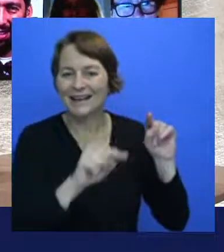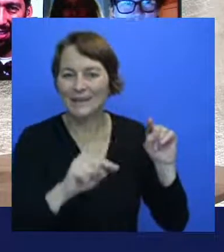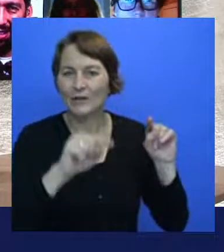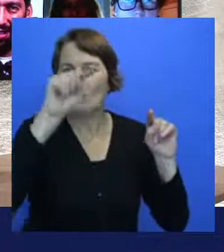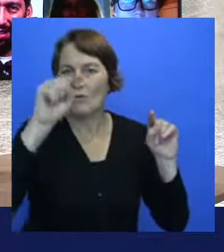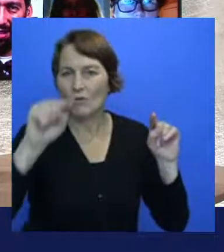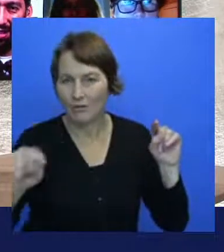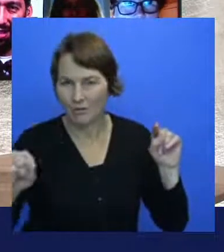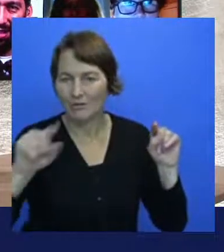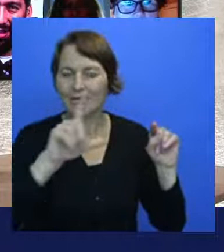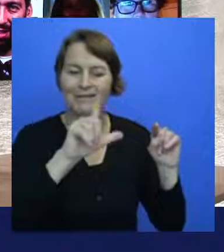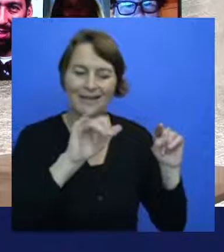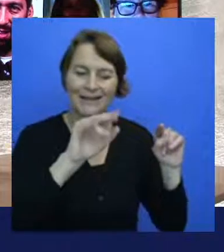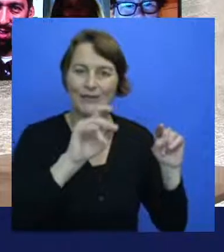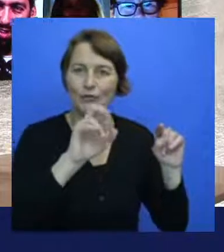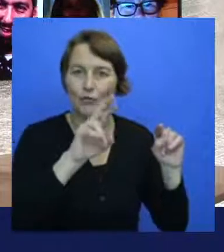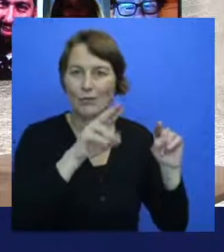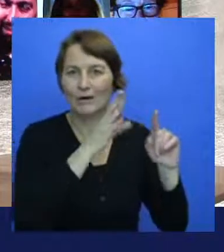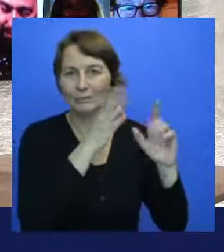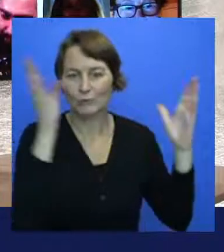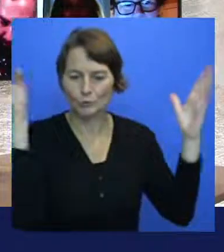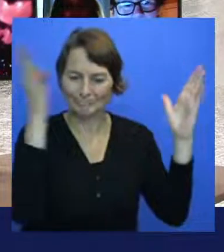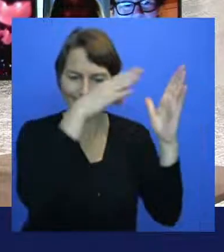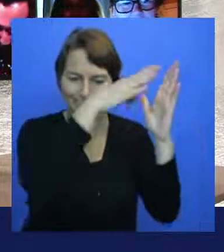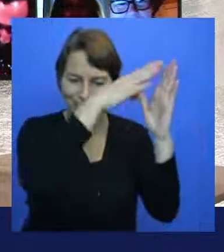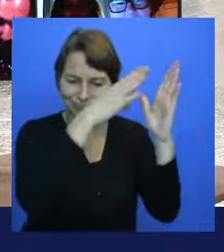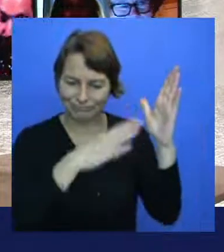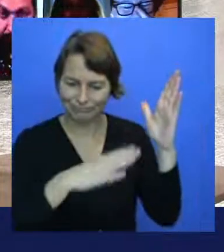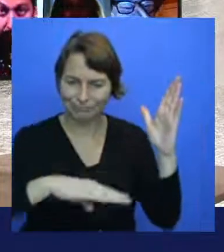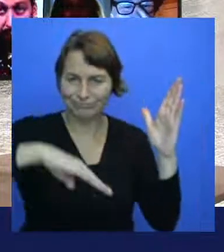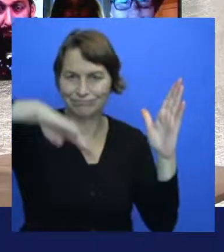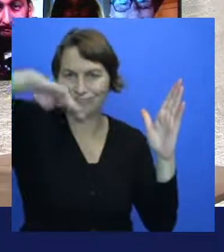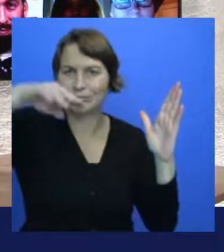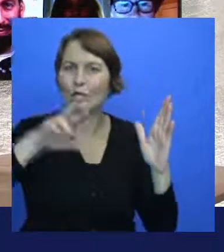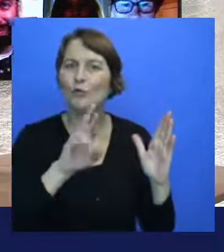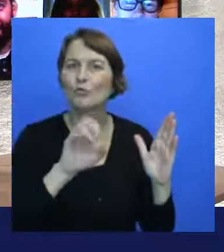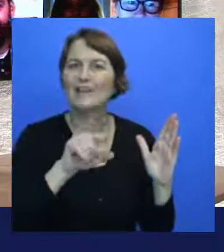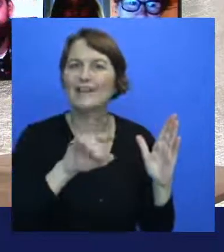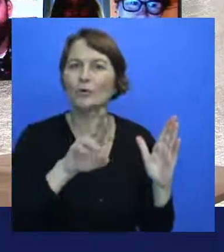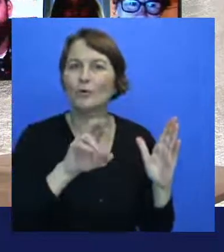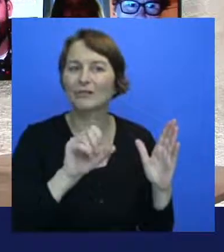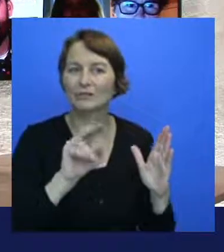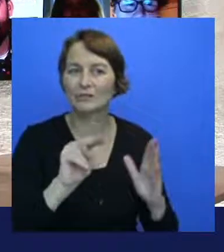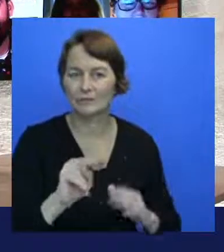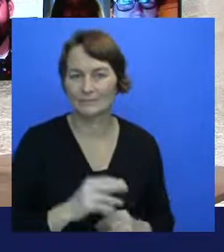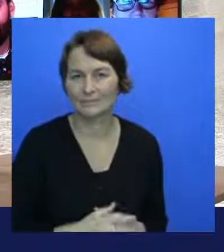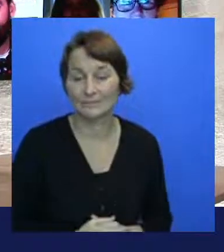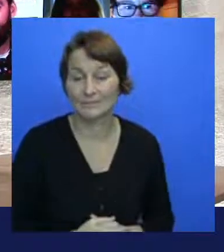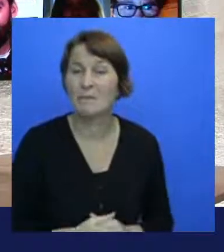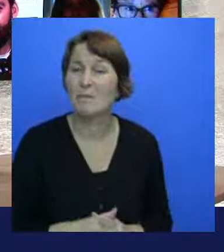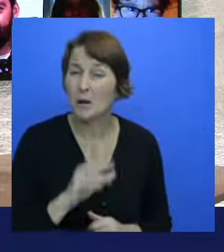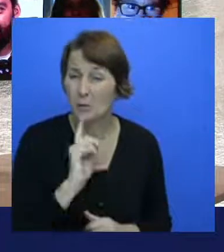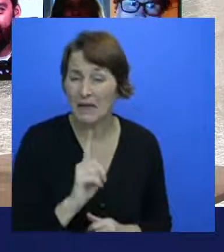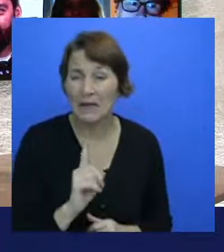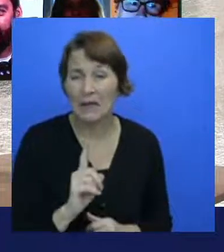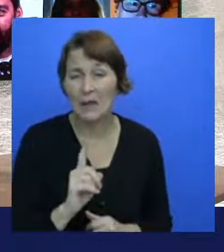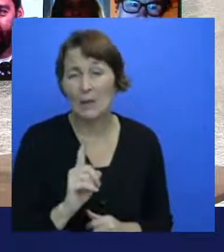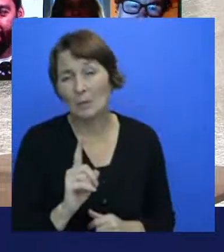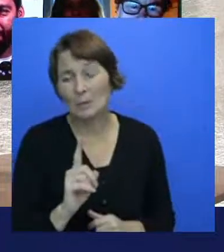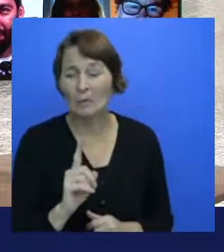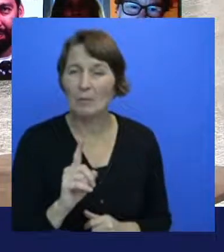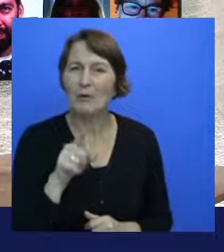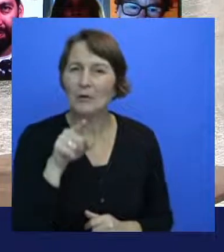why? Well, I think, well, and again, it depends, because it depends on the type of learner you are.